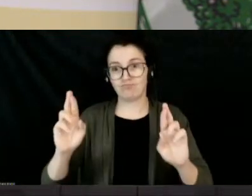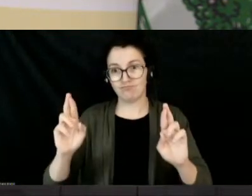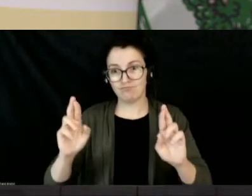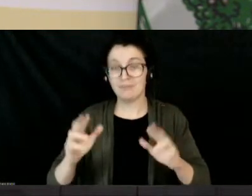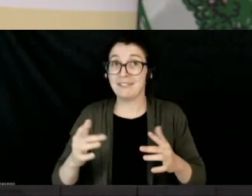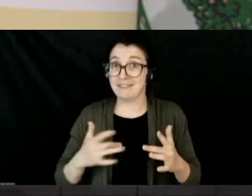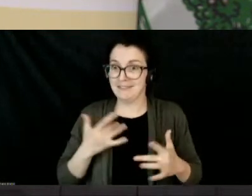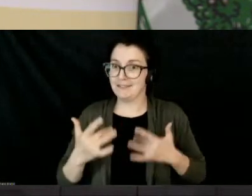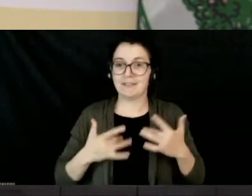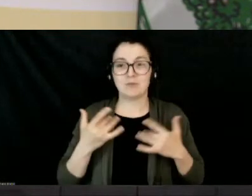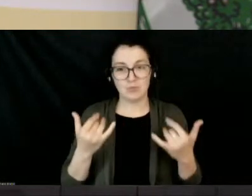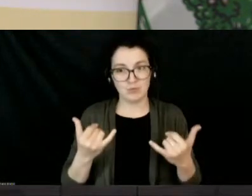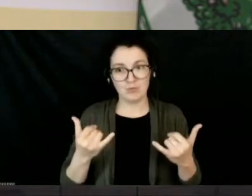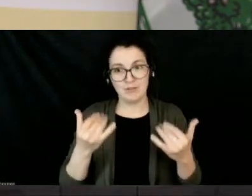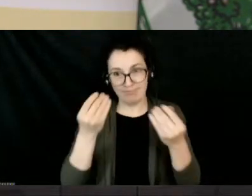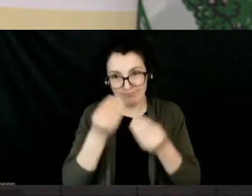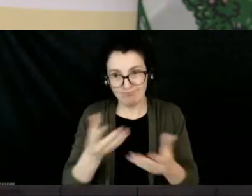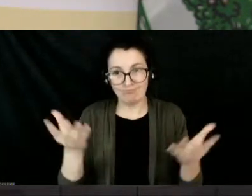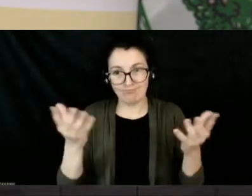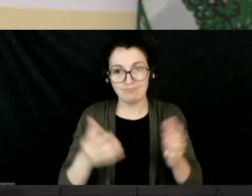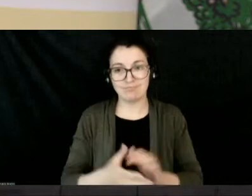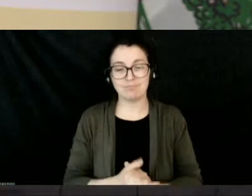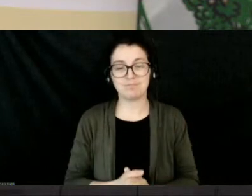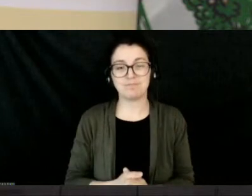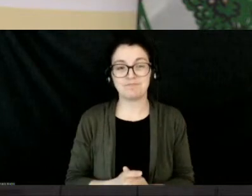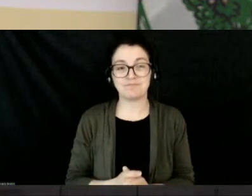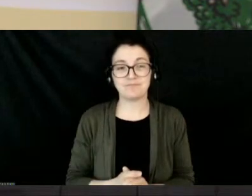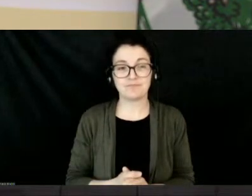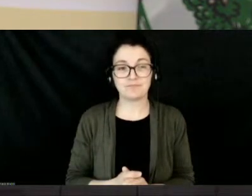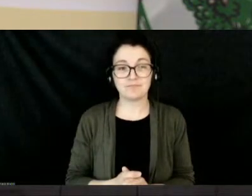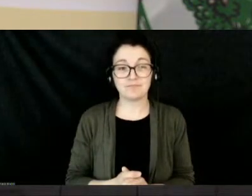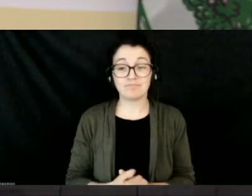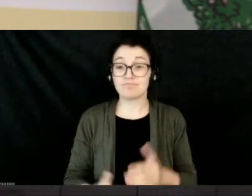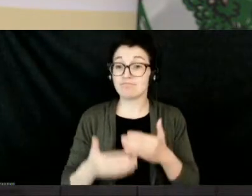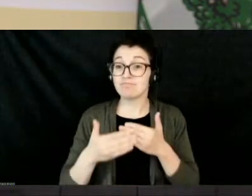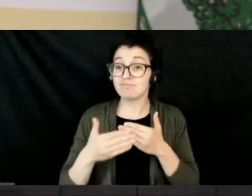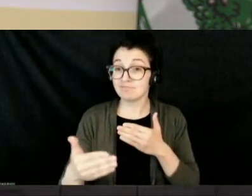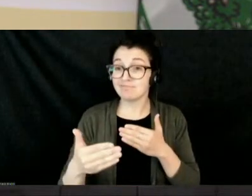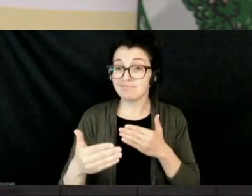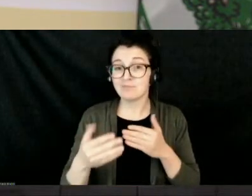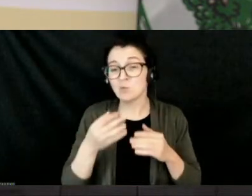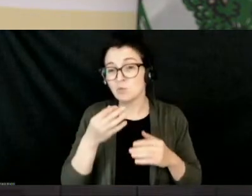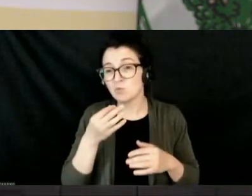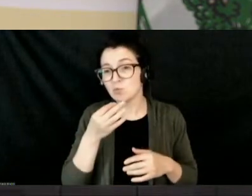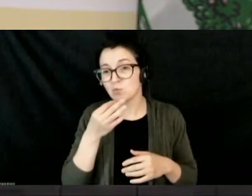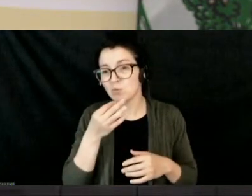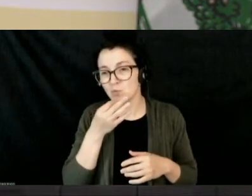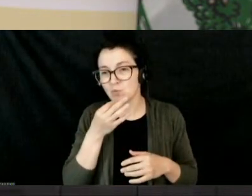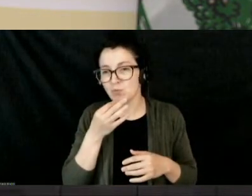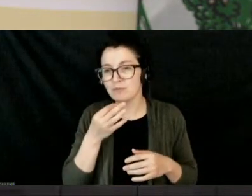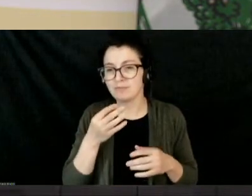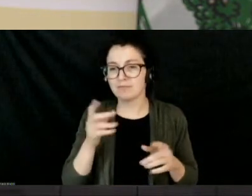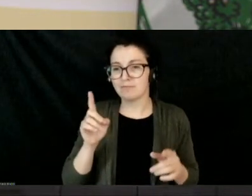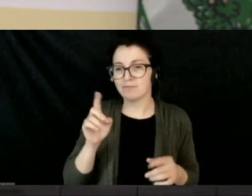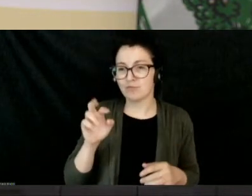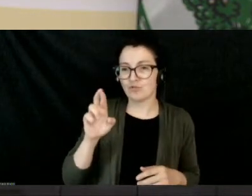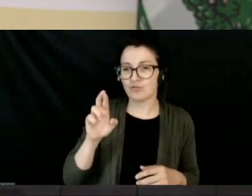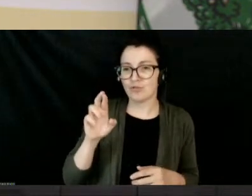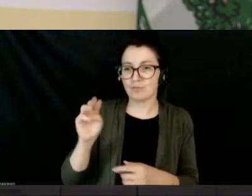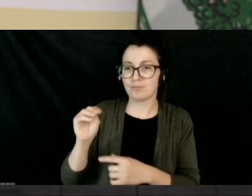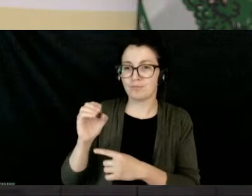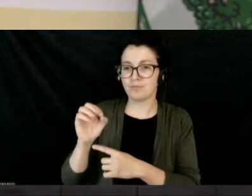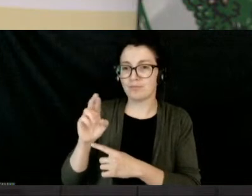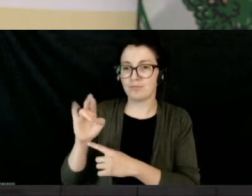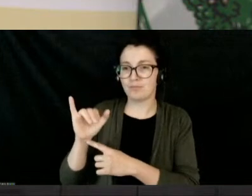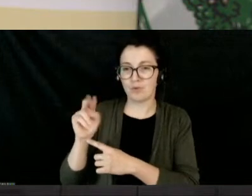sure. The moving forward plan that Dr. Morrison will outline momentarily is one that is built on the